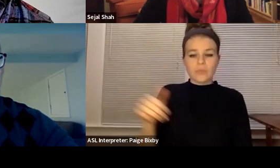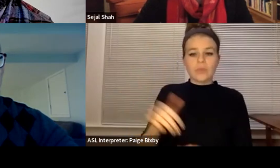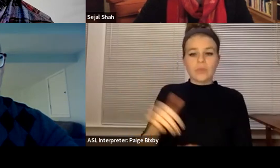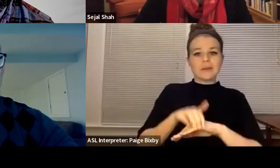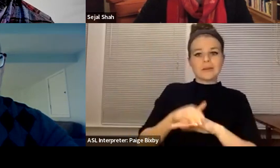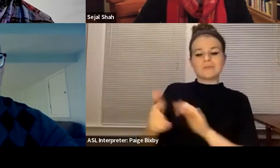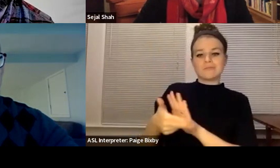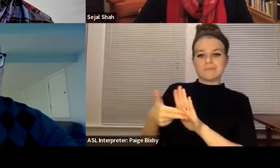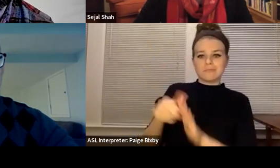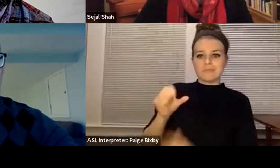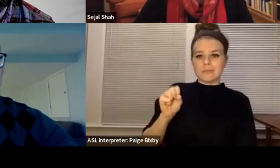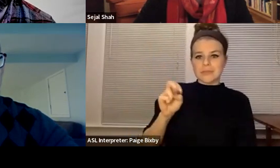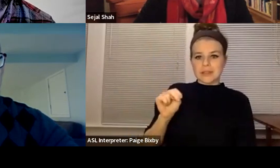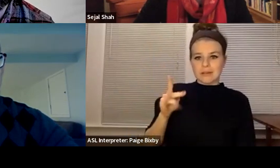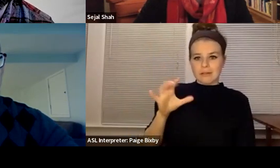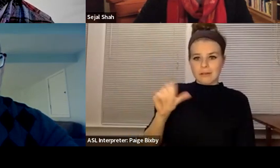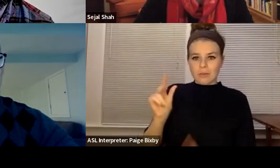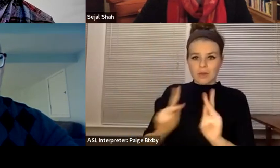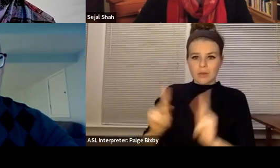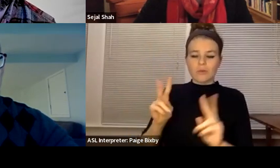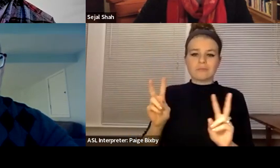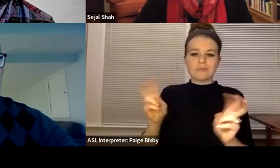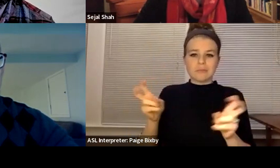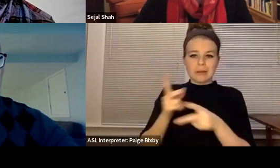Seneca people, or the keeper of the Western door.